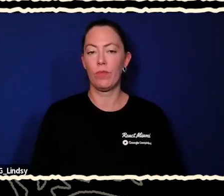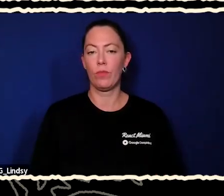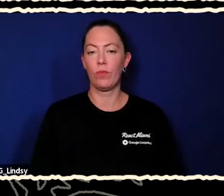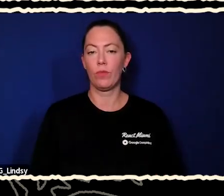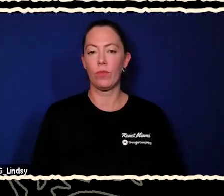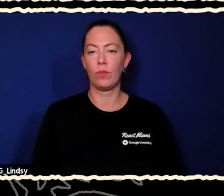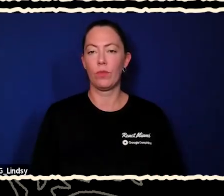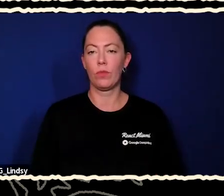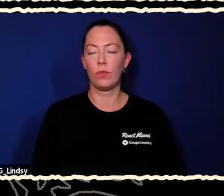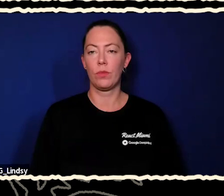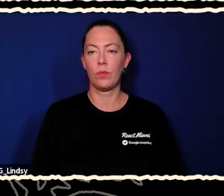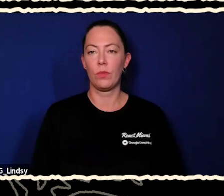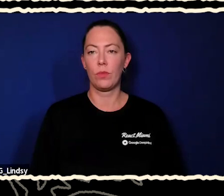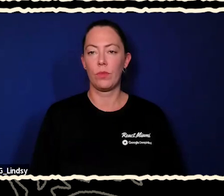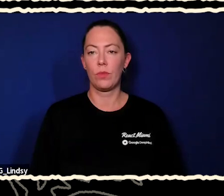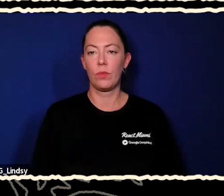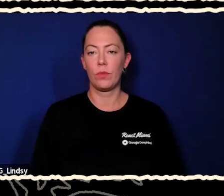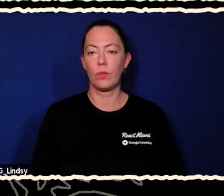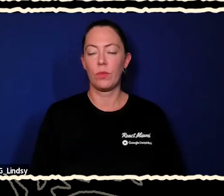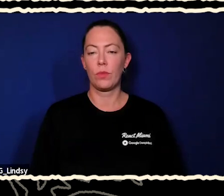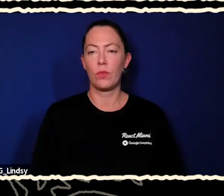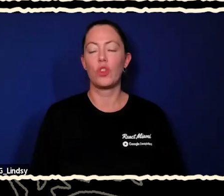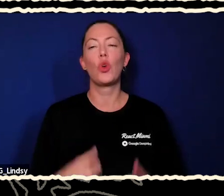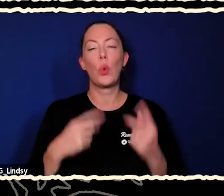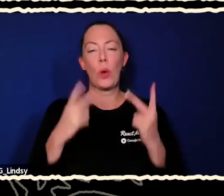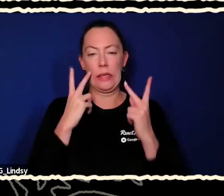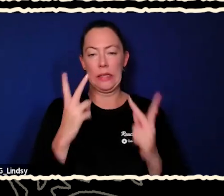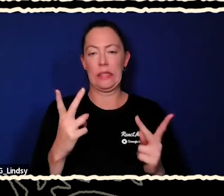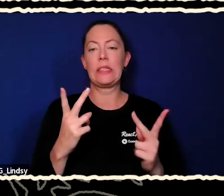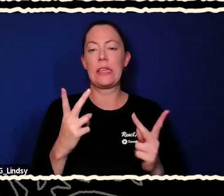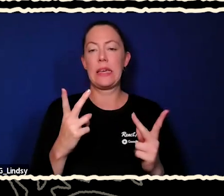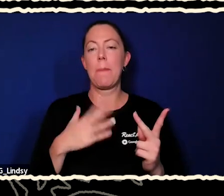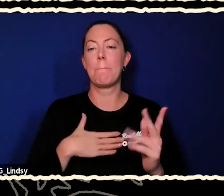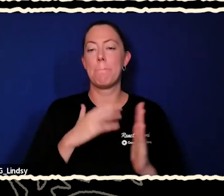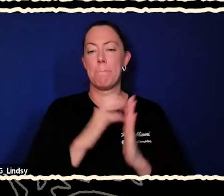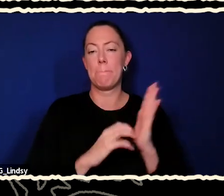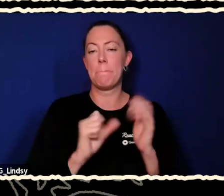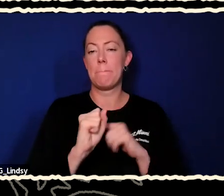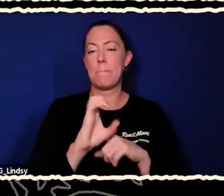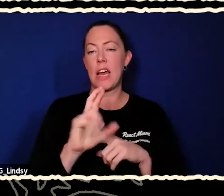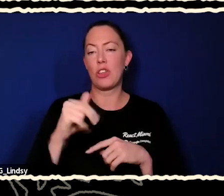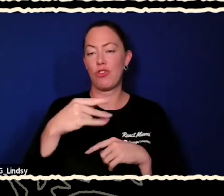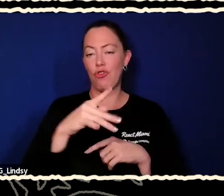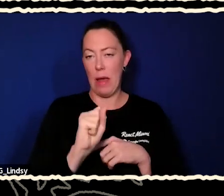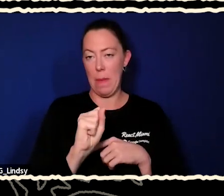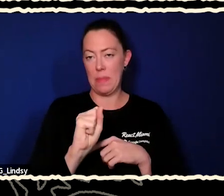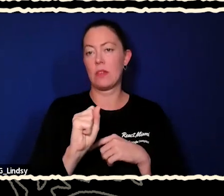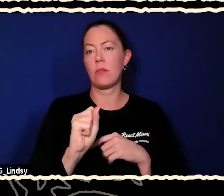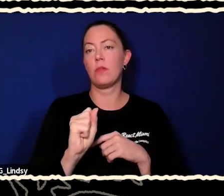Swagger here, and then have my scripts. Maybe I should give it a go.